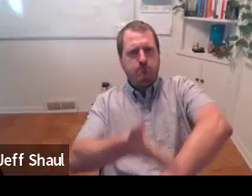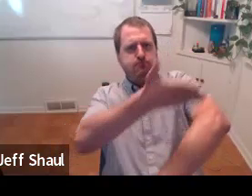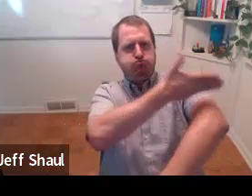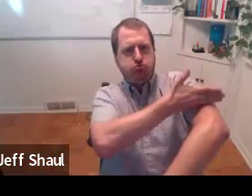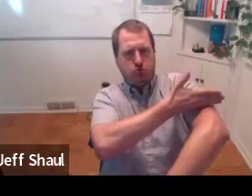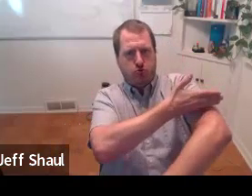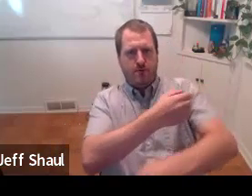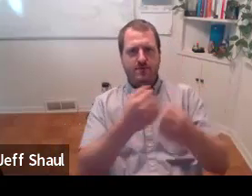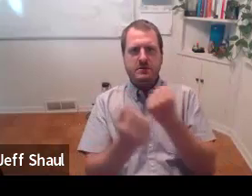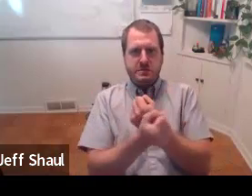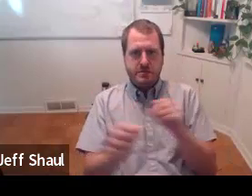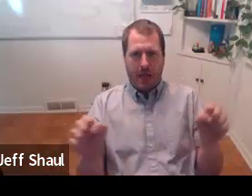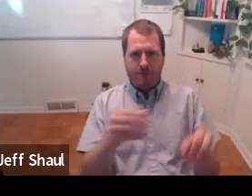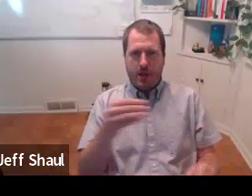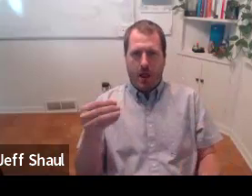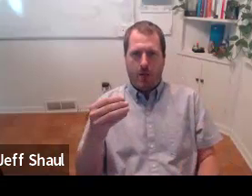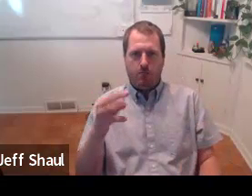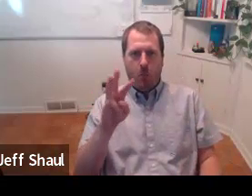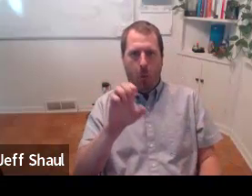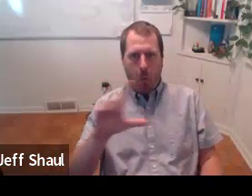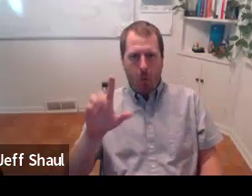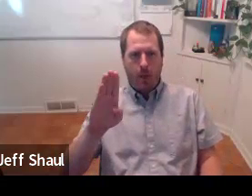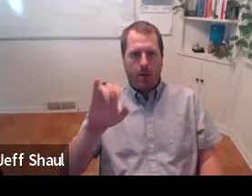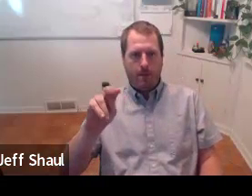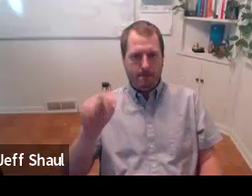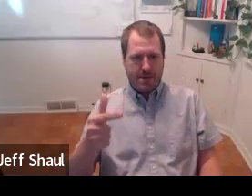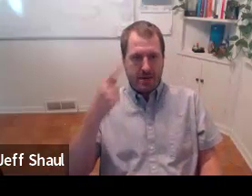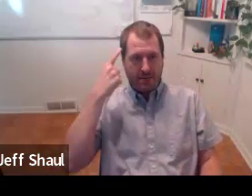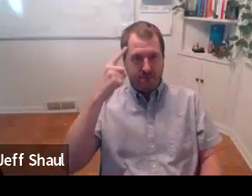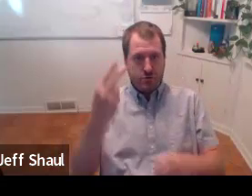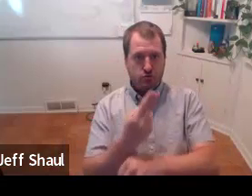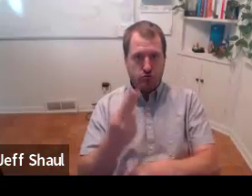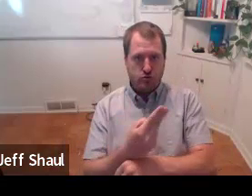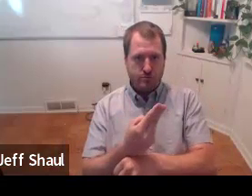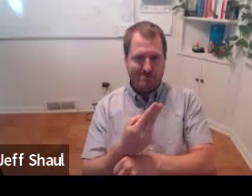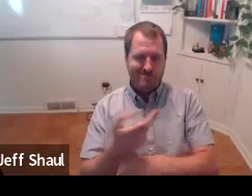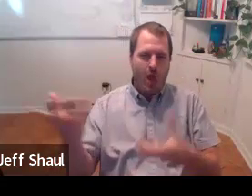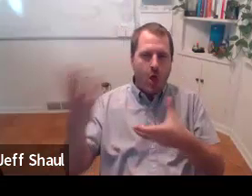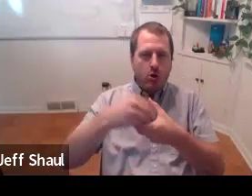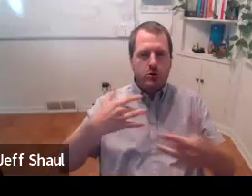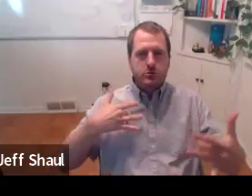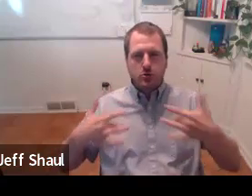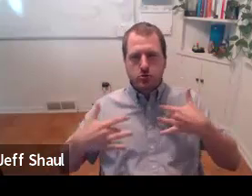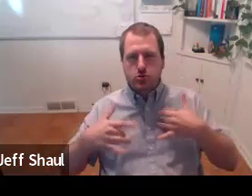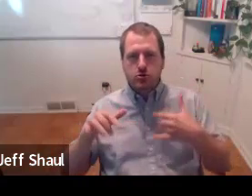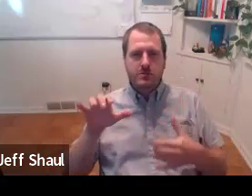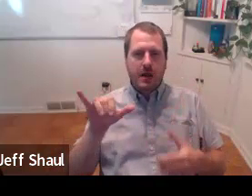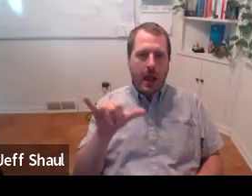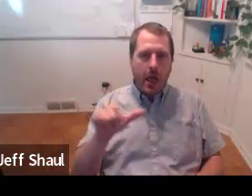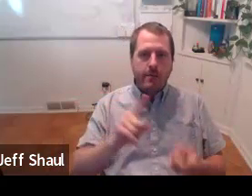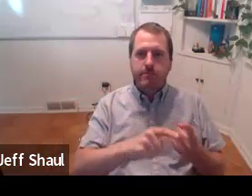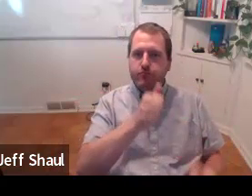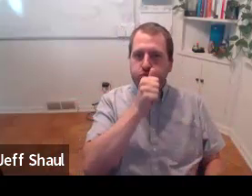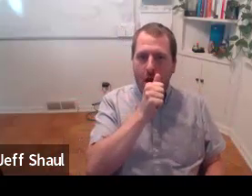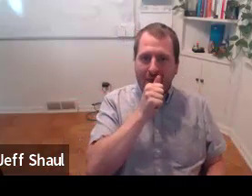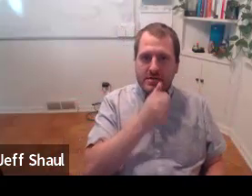the models should improve the safety and well-being for all users. They should